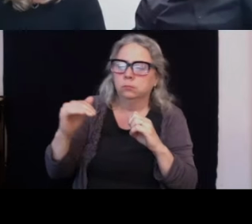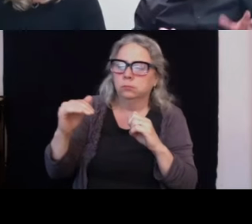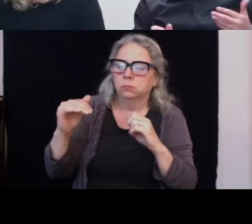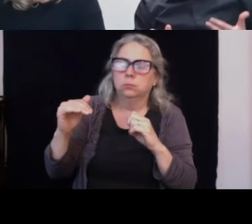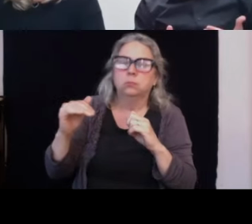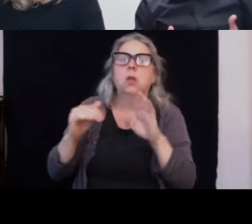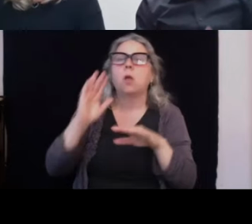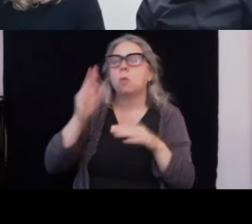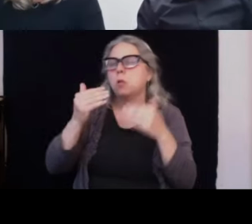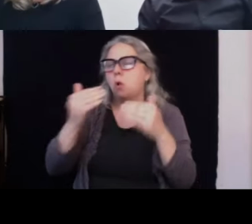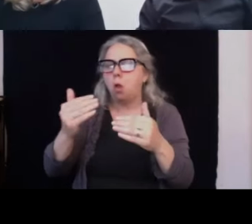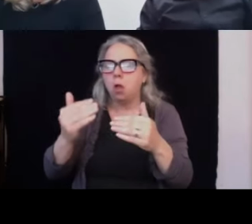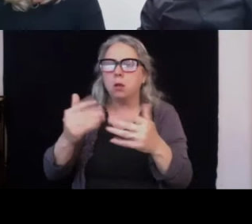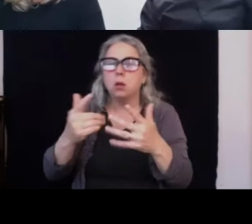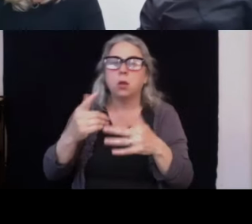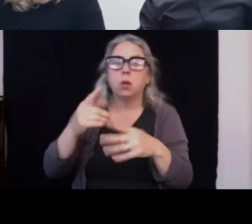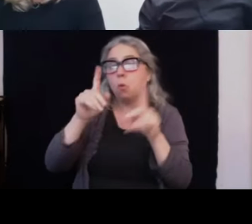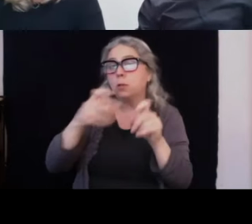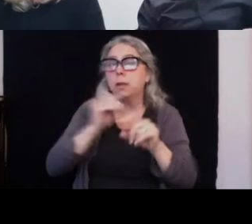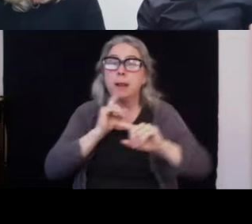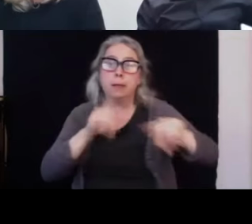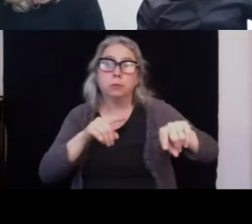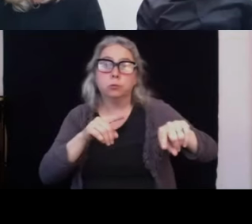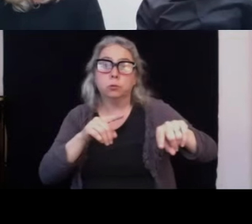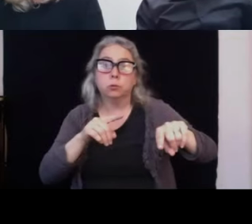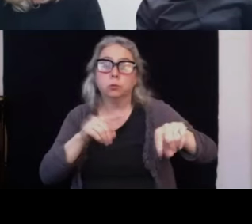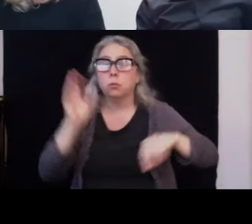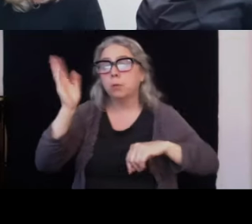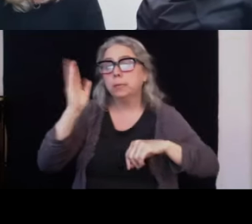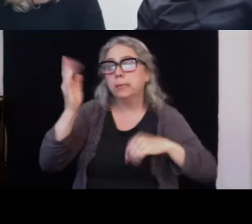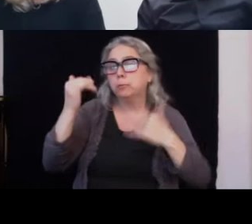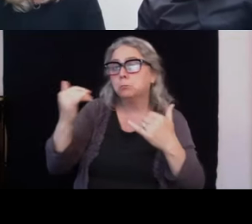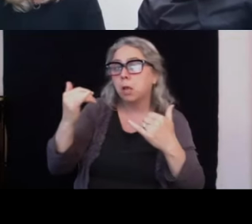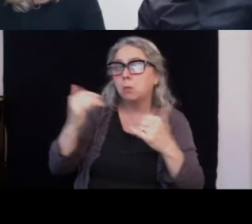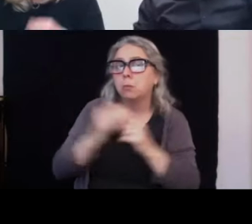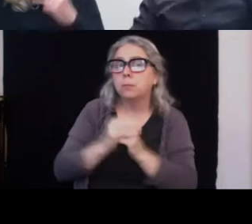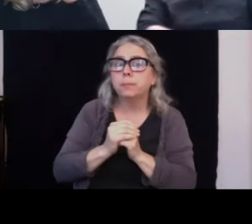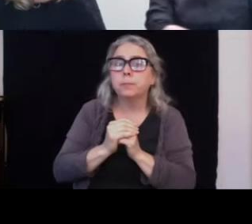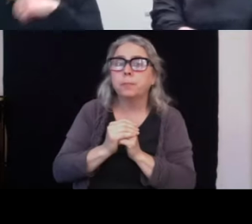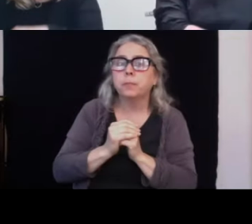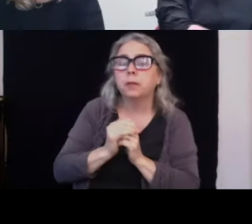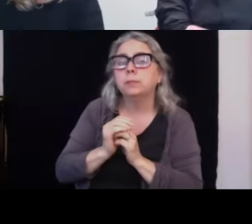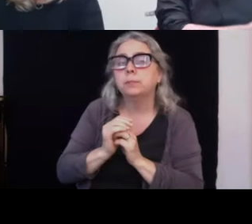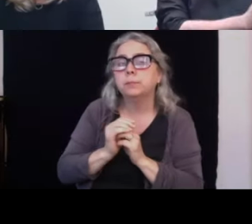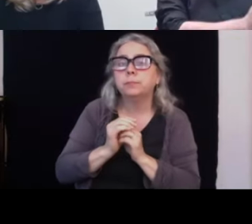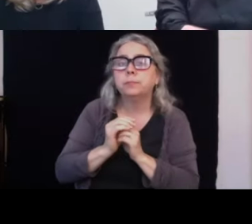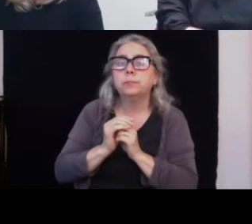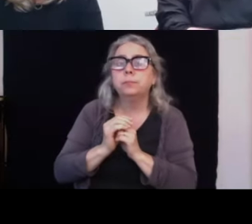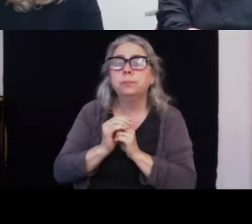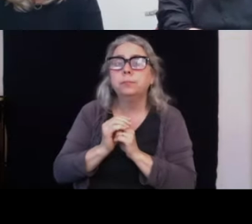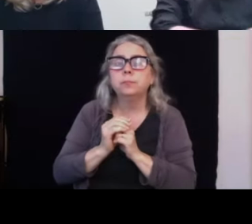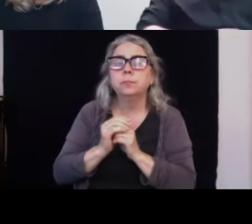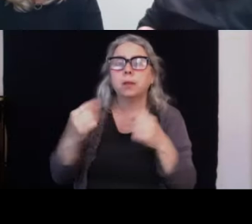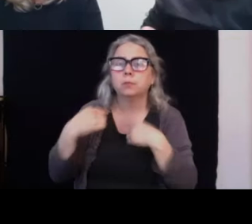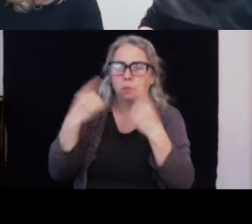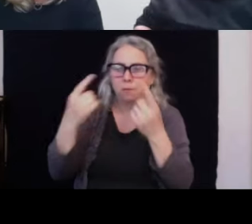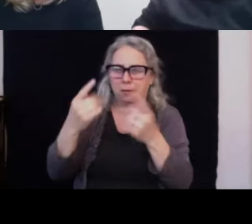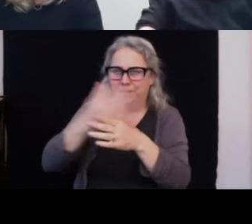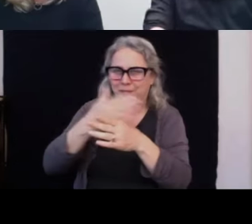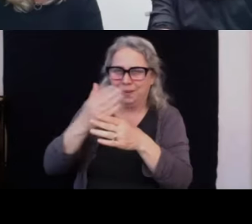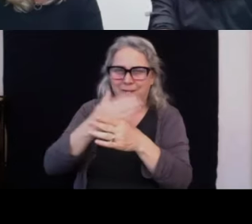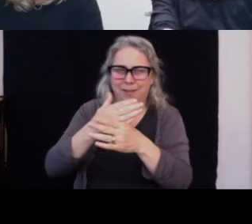we're just going to kind of go into the question and answer piece to the presentation. And stop sharing the